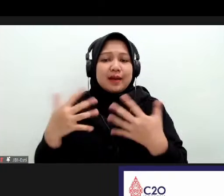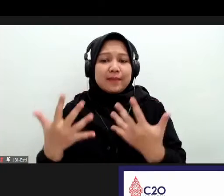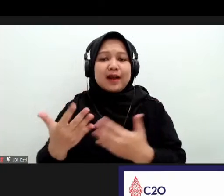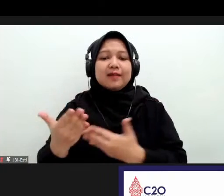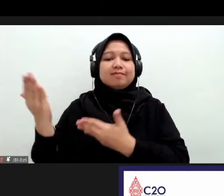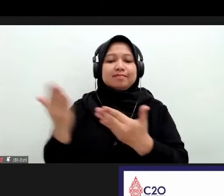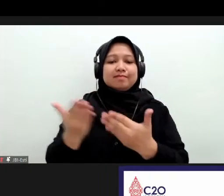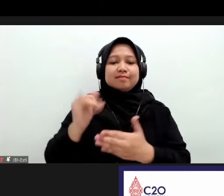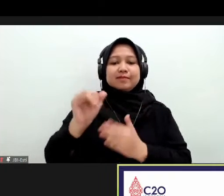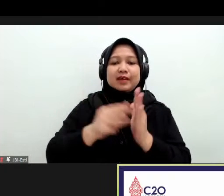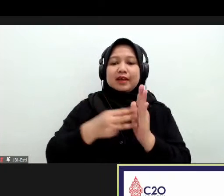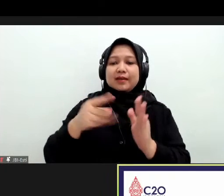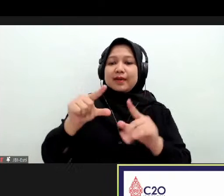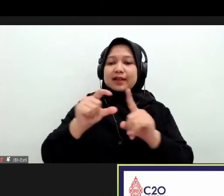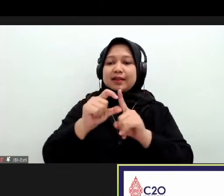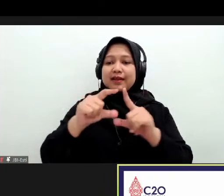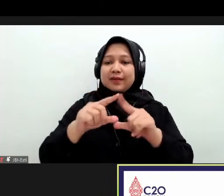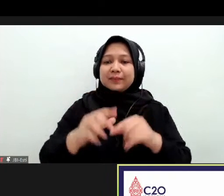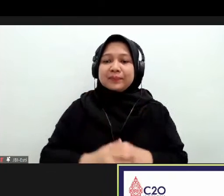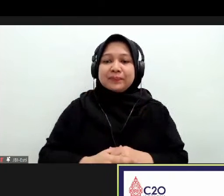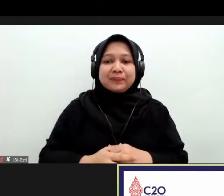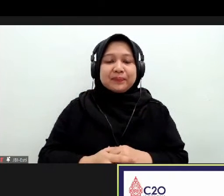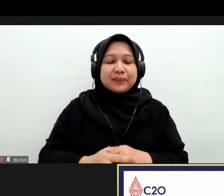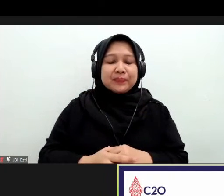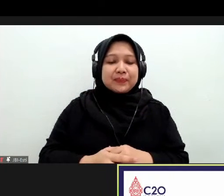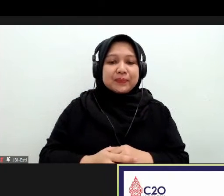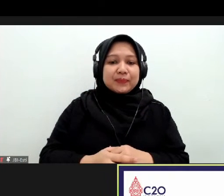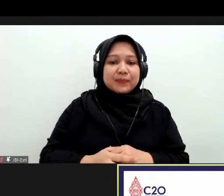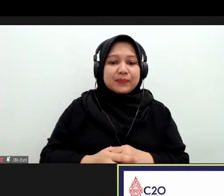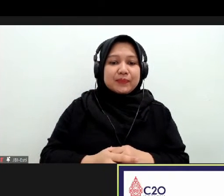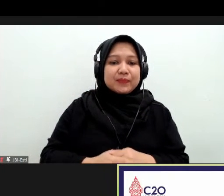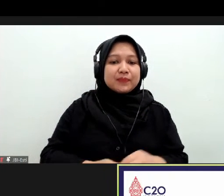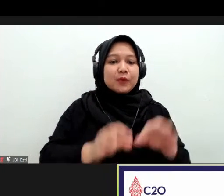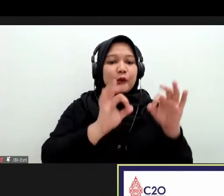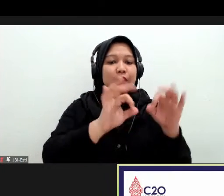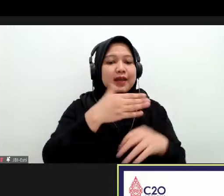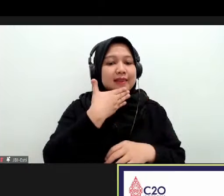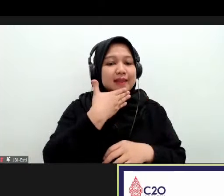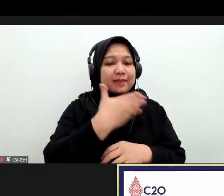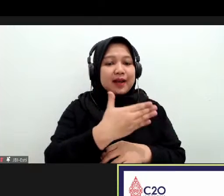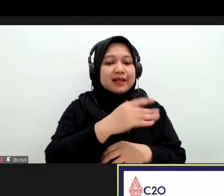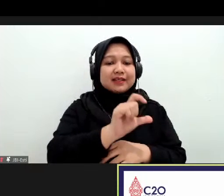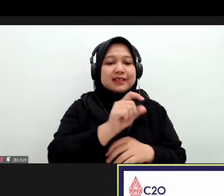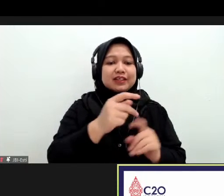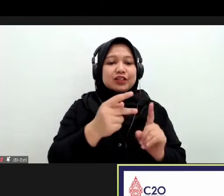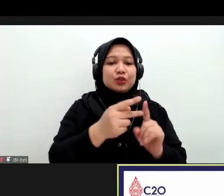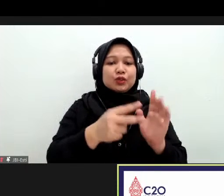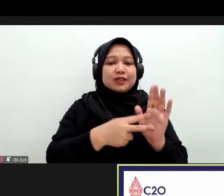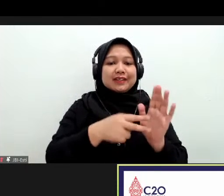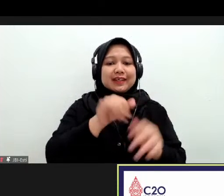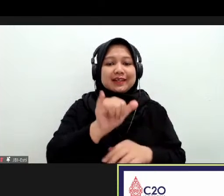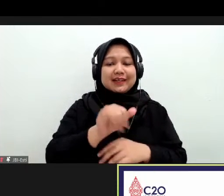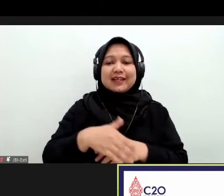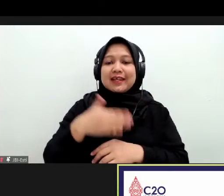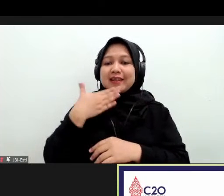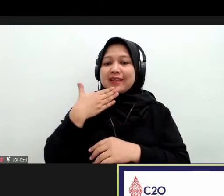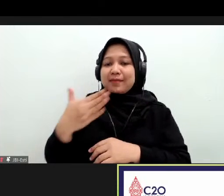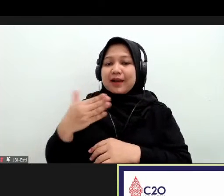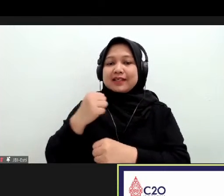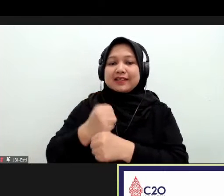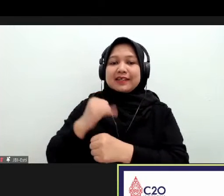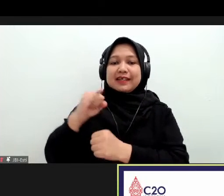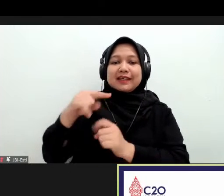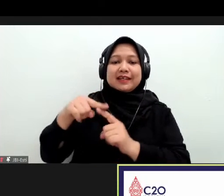to the G20 leaders. For Ms. Imelda, time is yours. Thank you very much, Ms. Jenny.